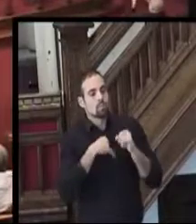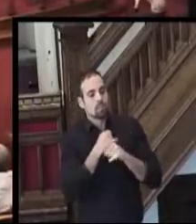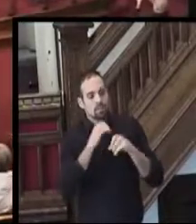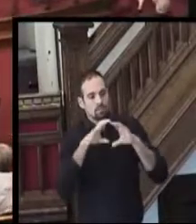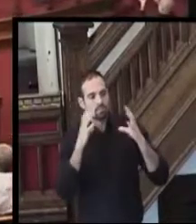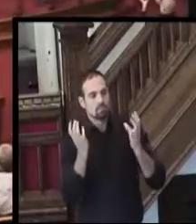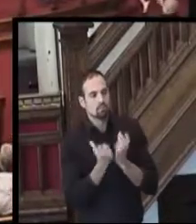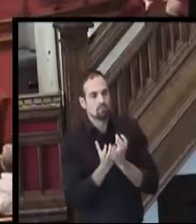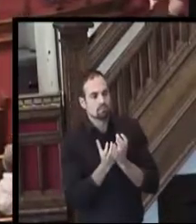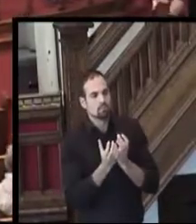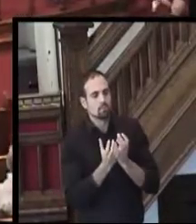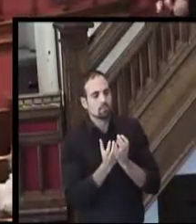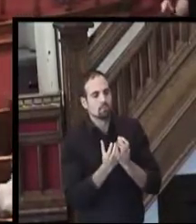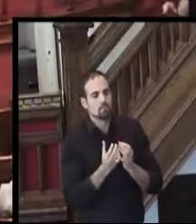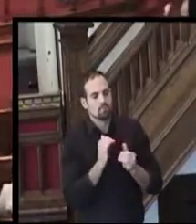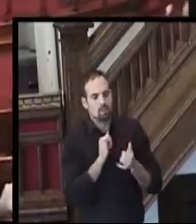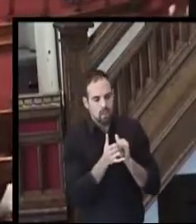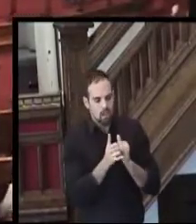meantime, we have a musical offering.